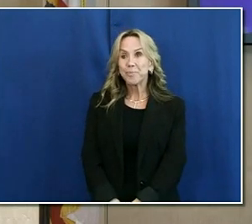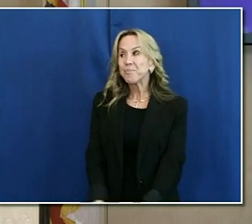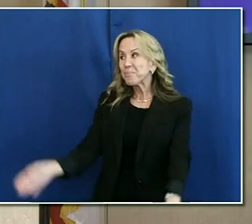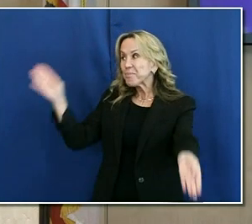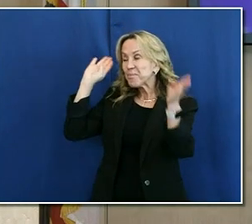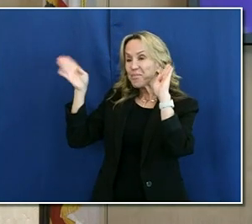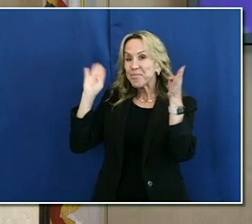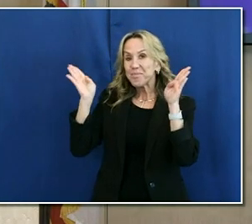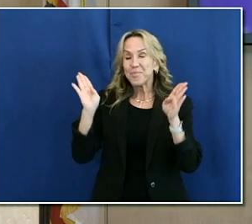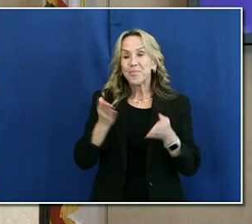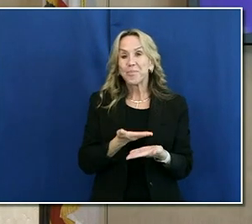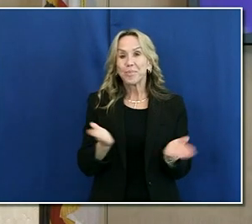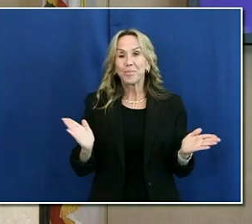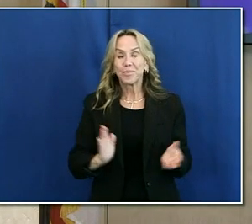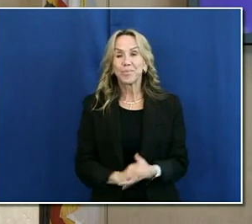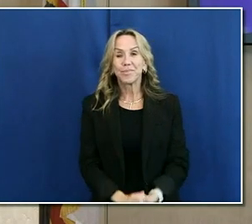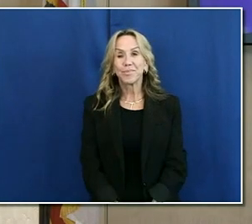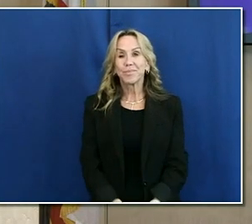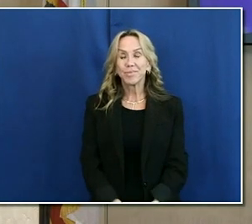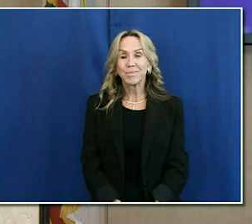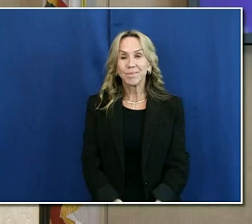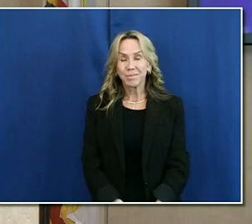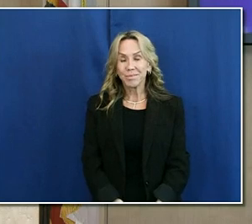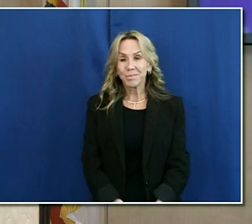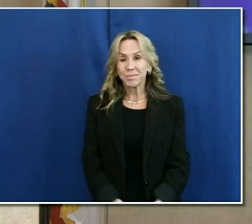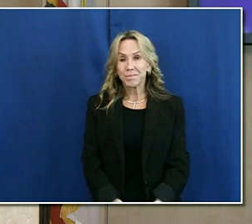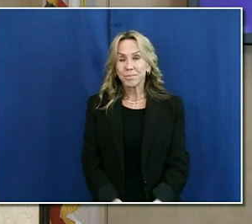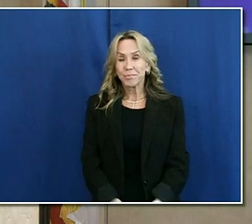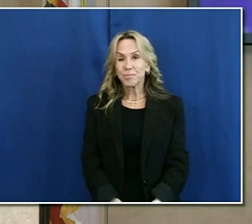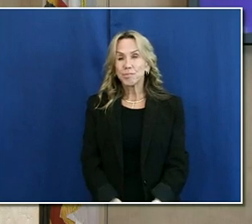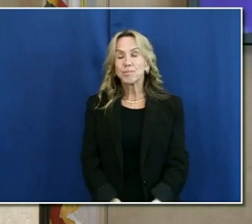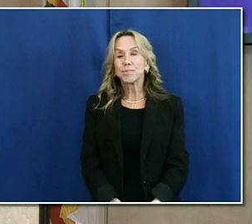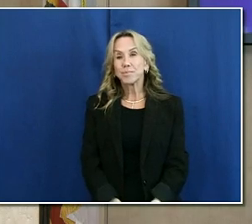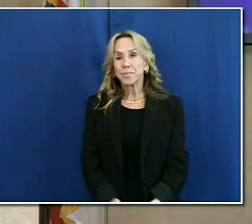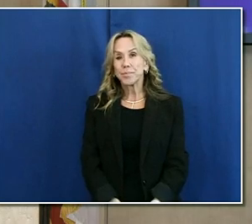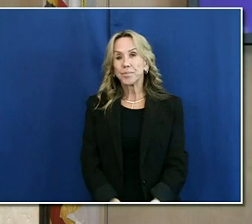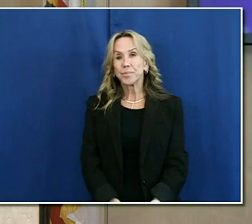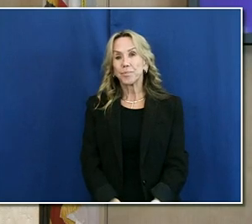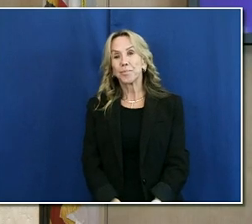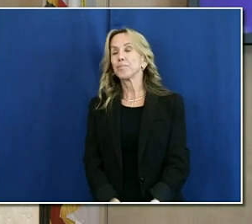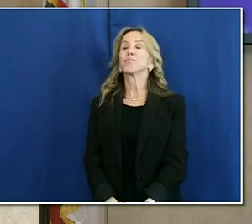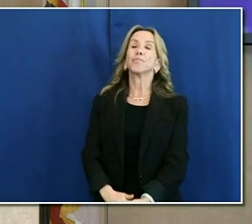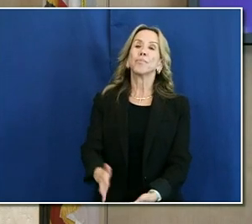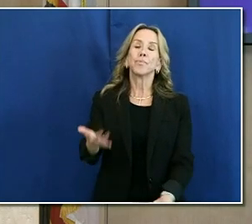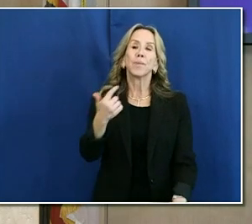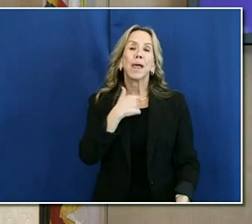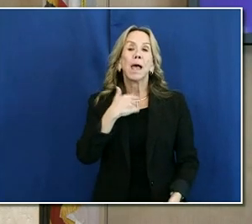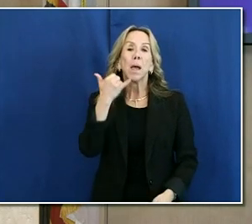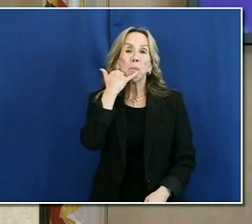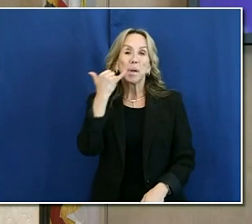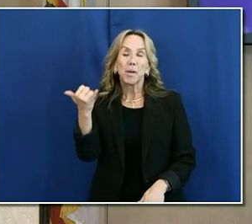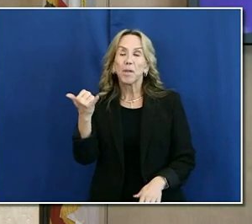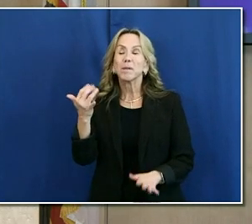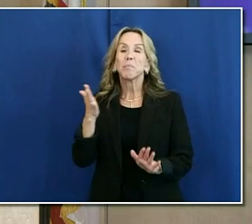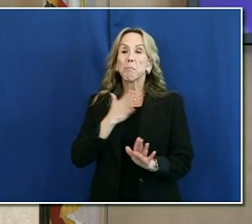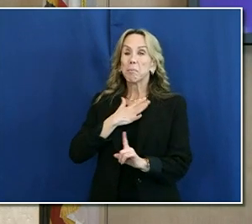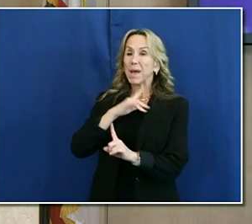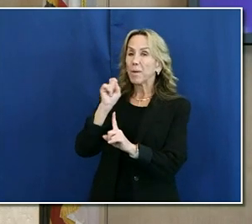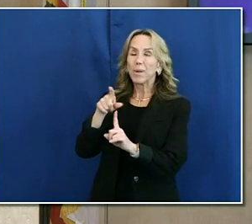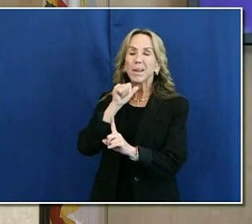Hi there, everyone. So I was calling with a question not about